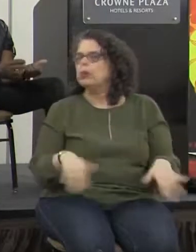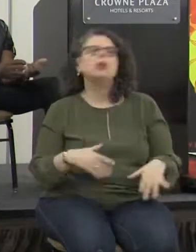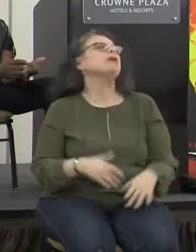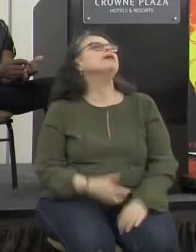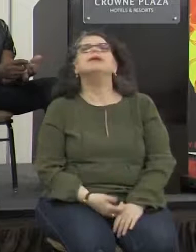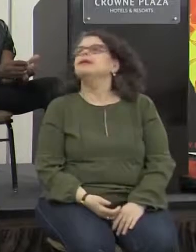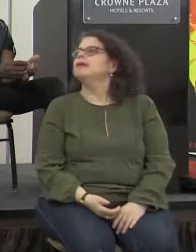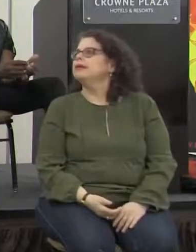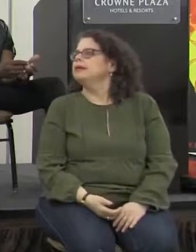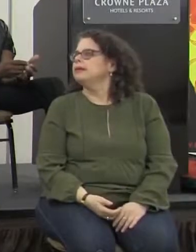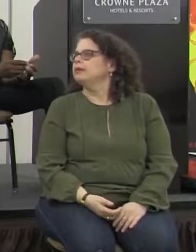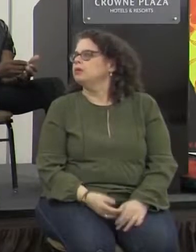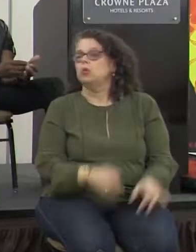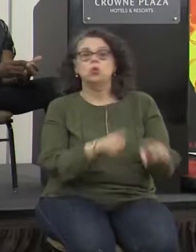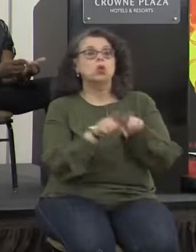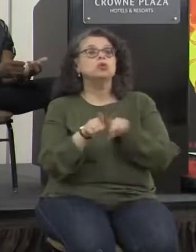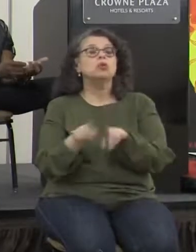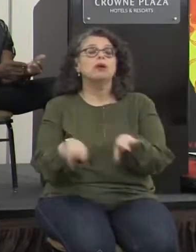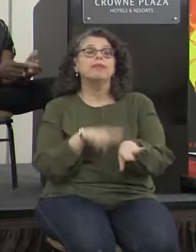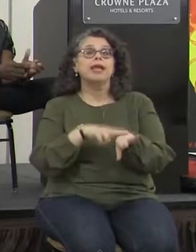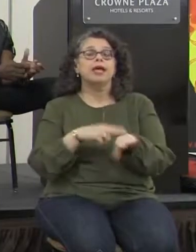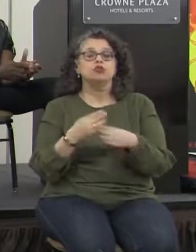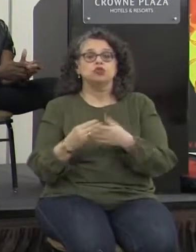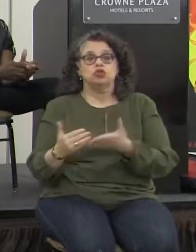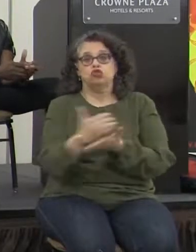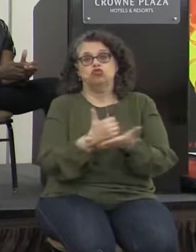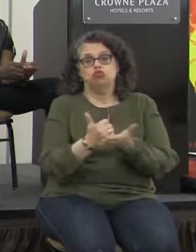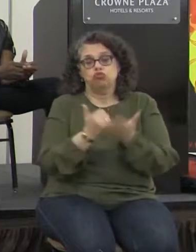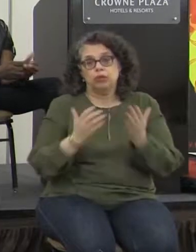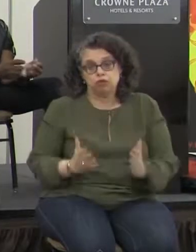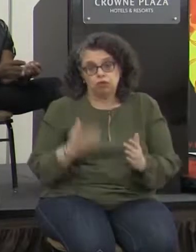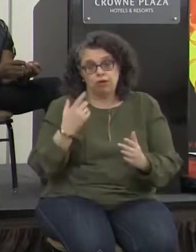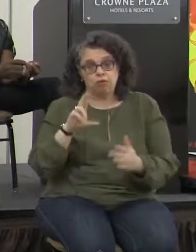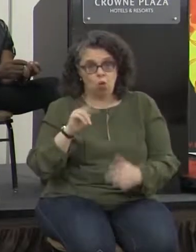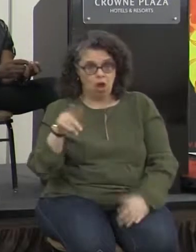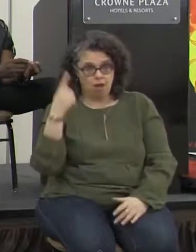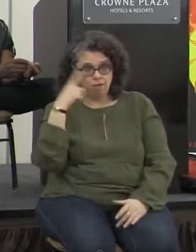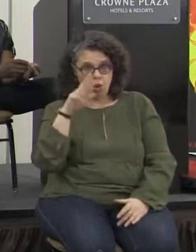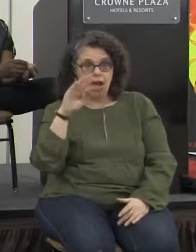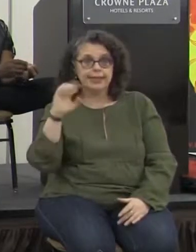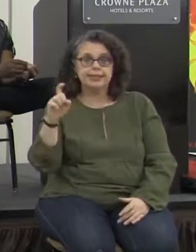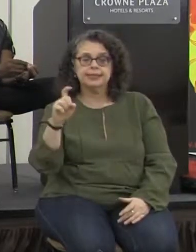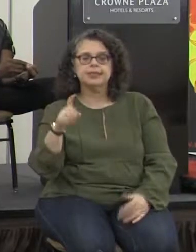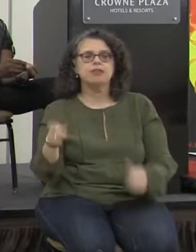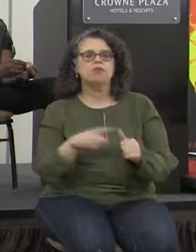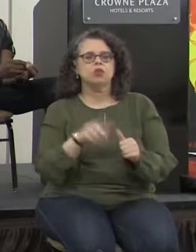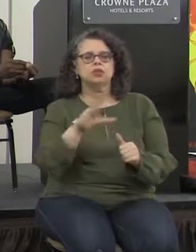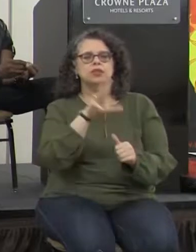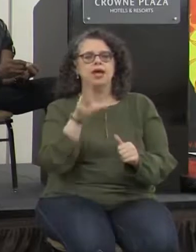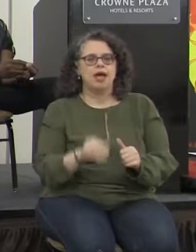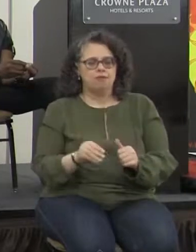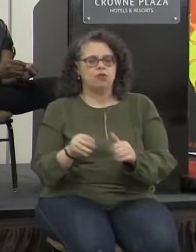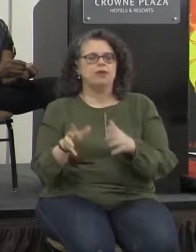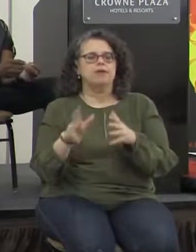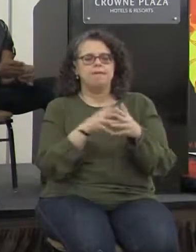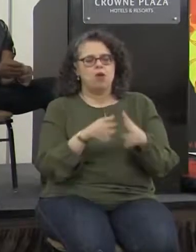and I'm also the national treasurer for Onyx, and also the first African American Mr. Atlanta